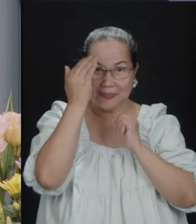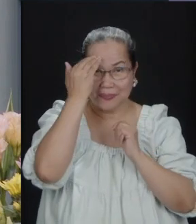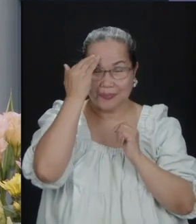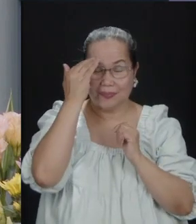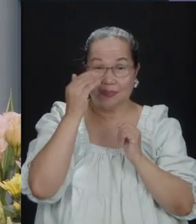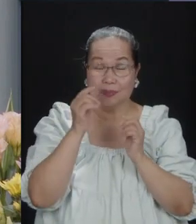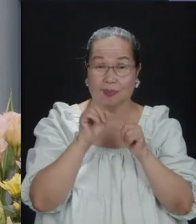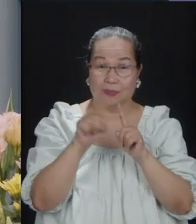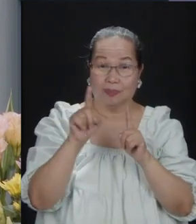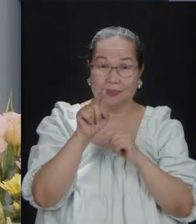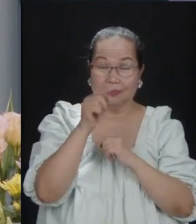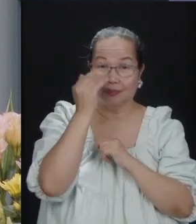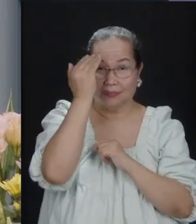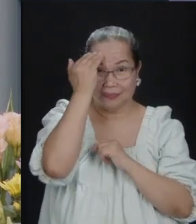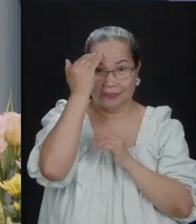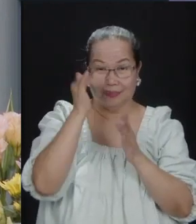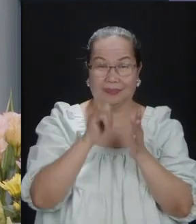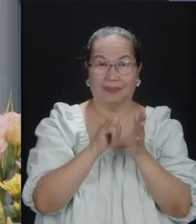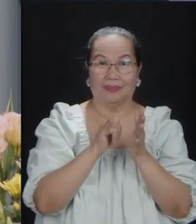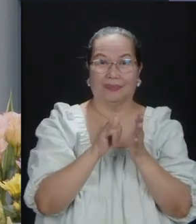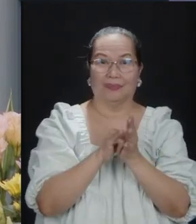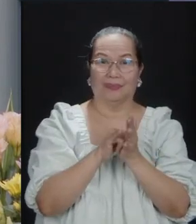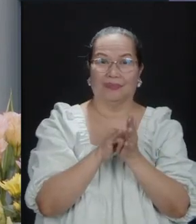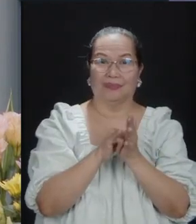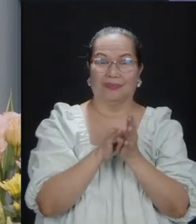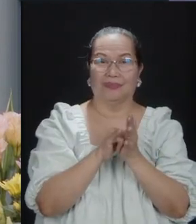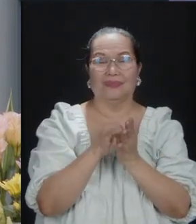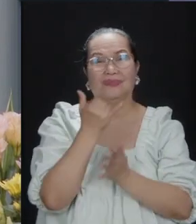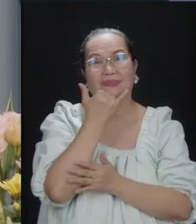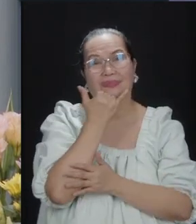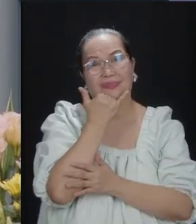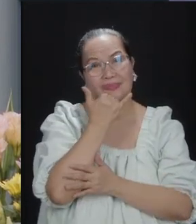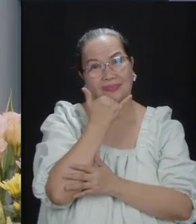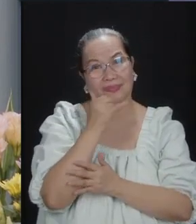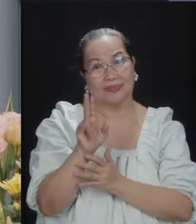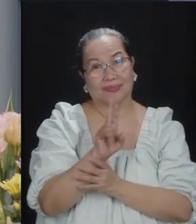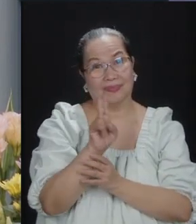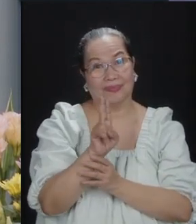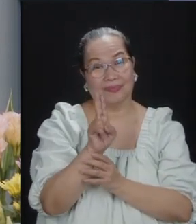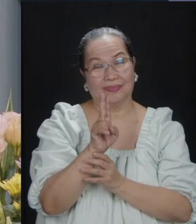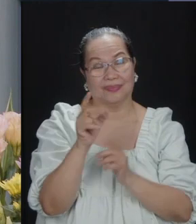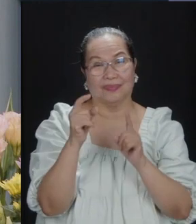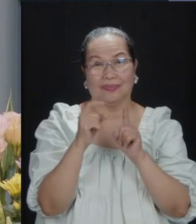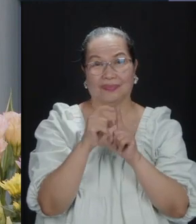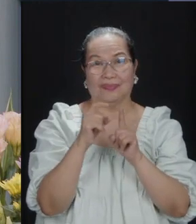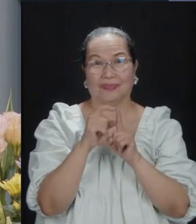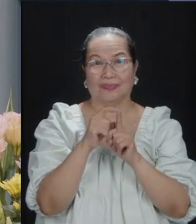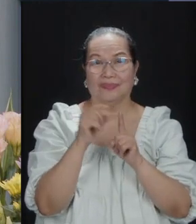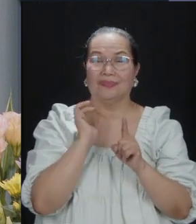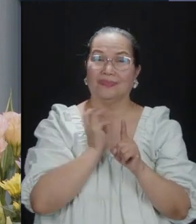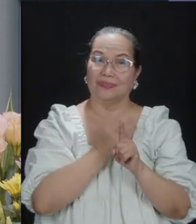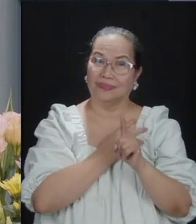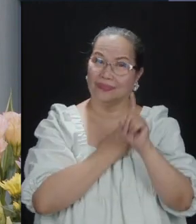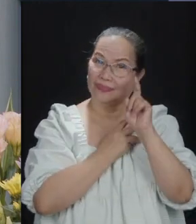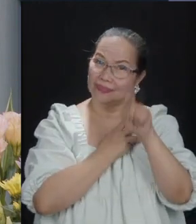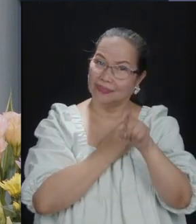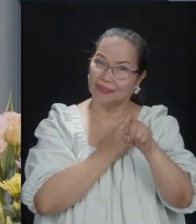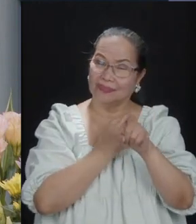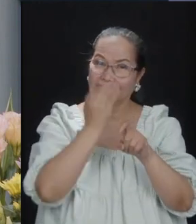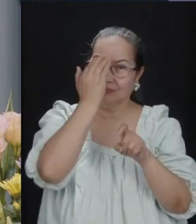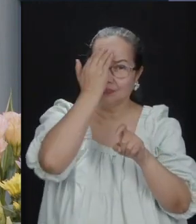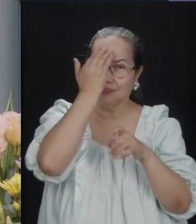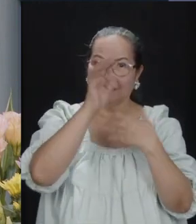But, you know, that is a defective application of the word. We must know that